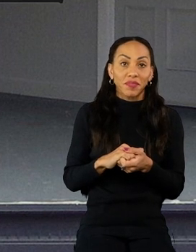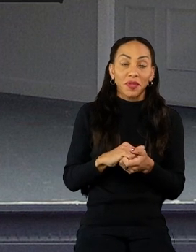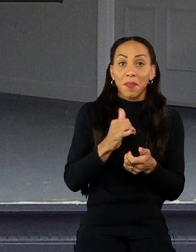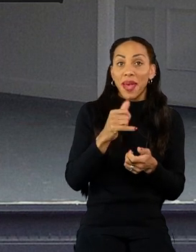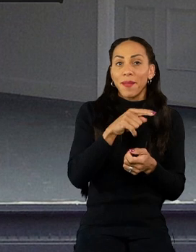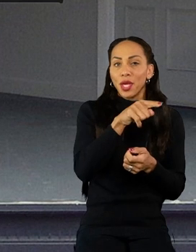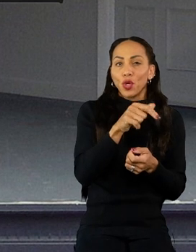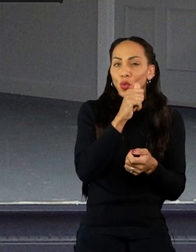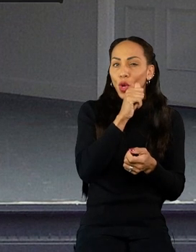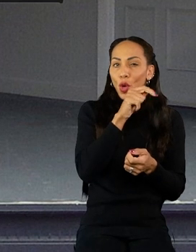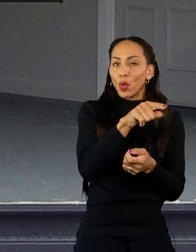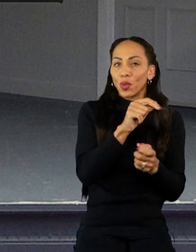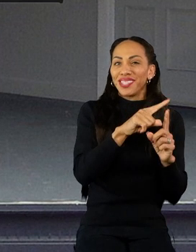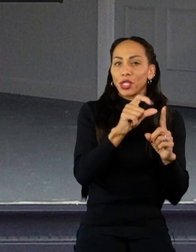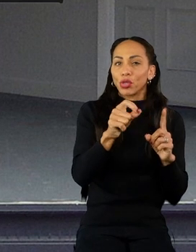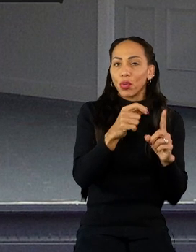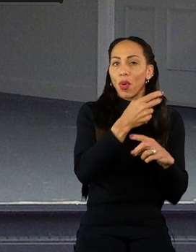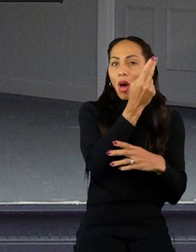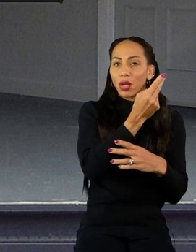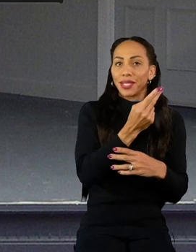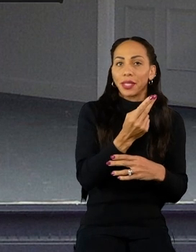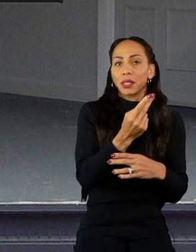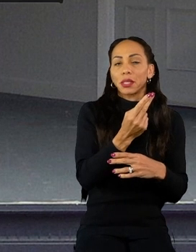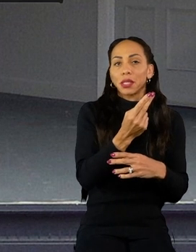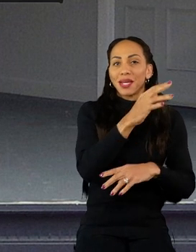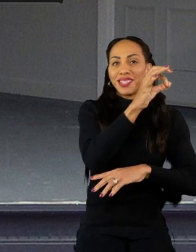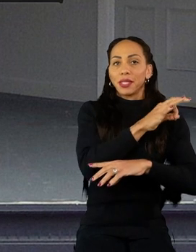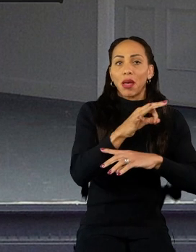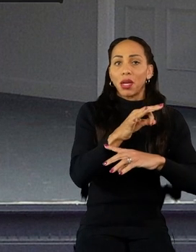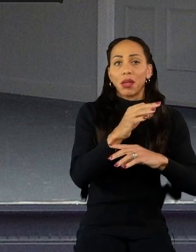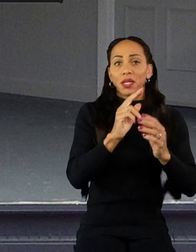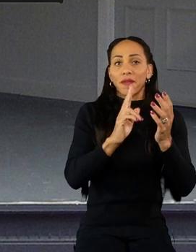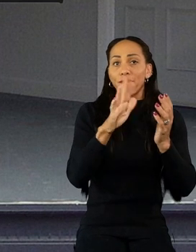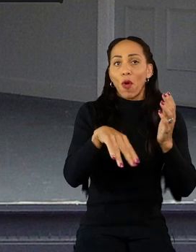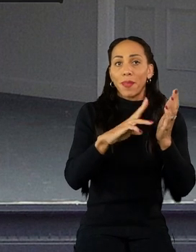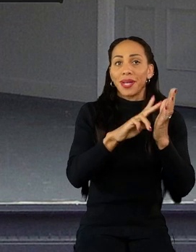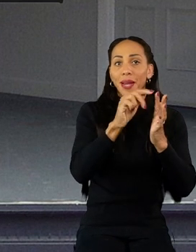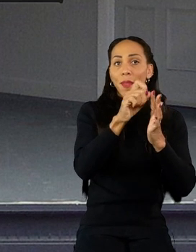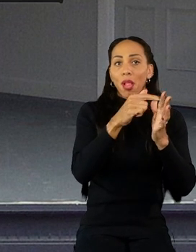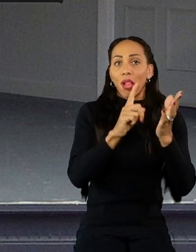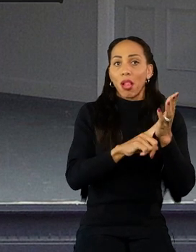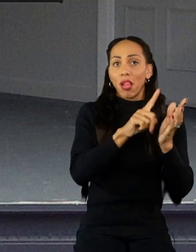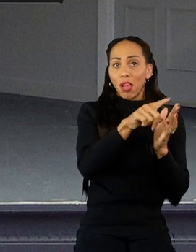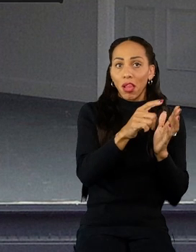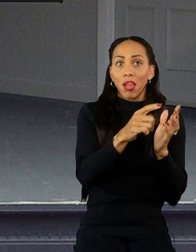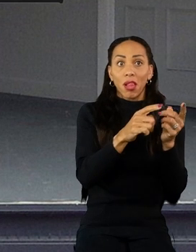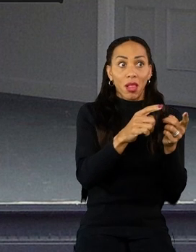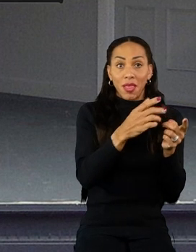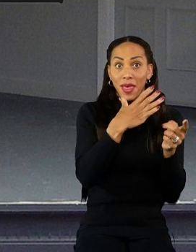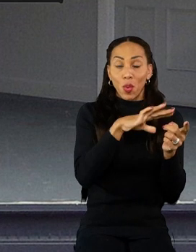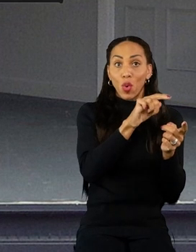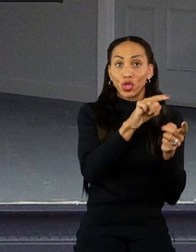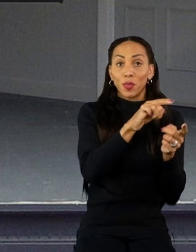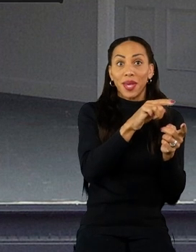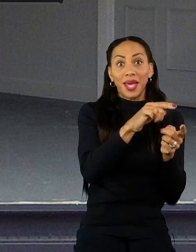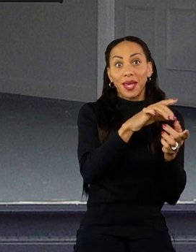they may be sort of digital designers, artists you want to work with, also with the project in